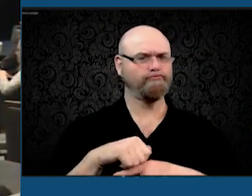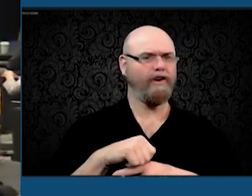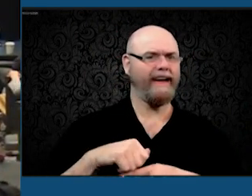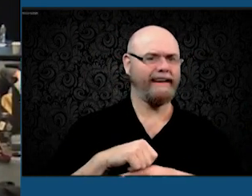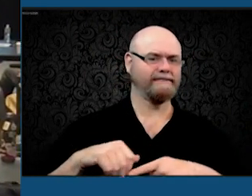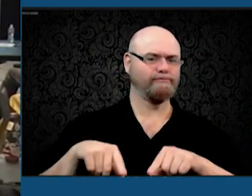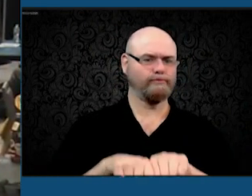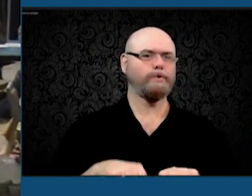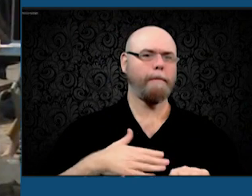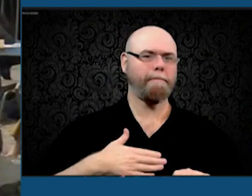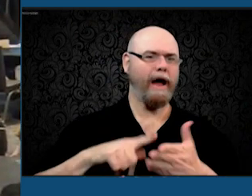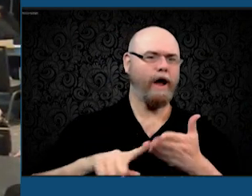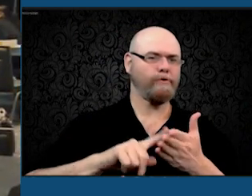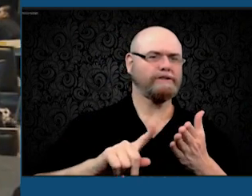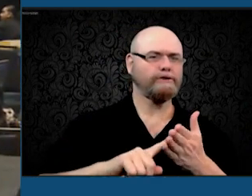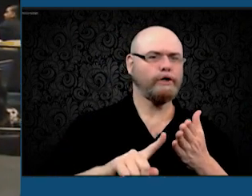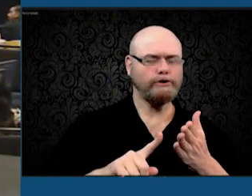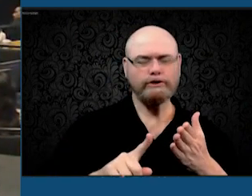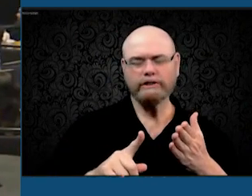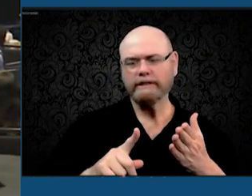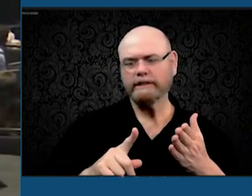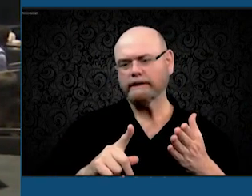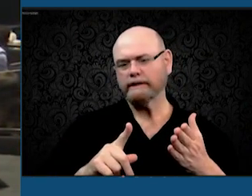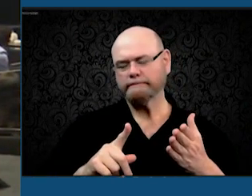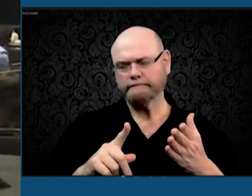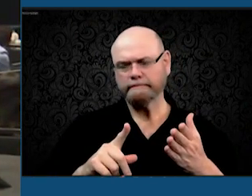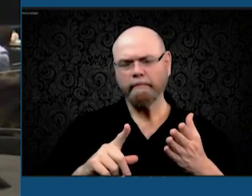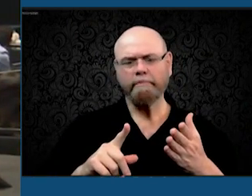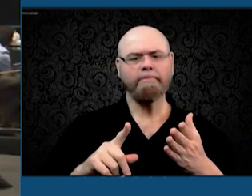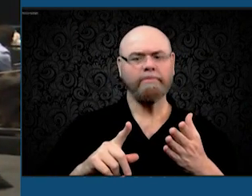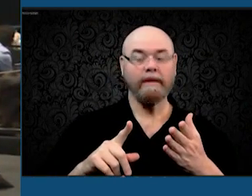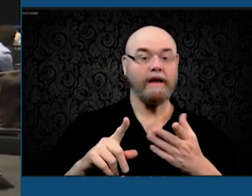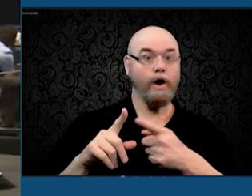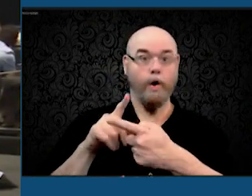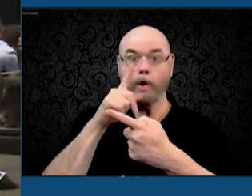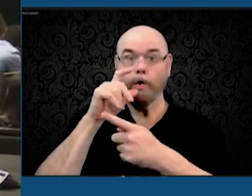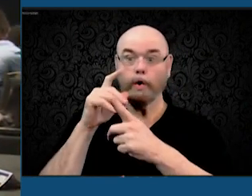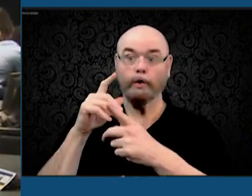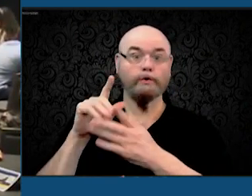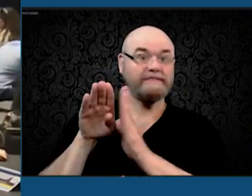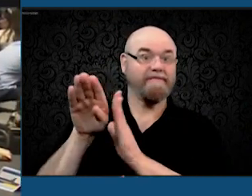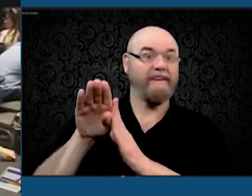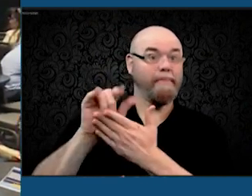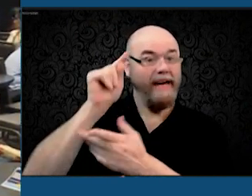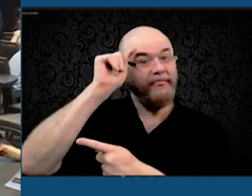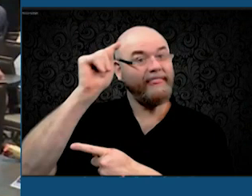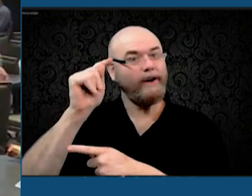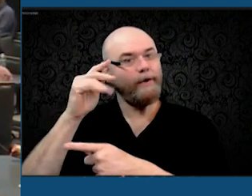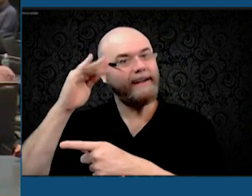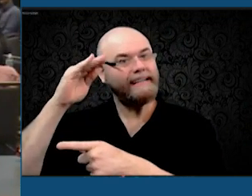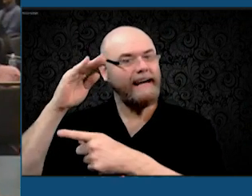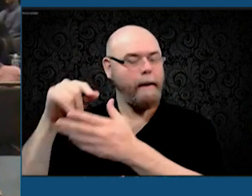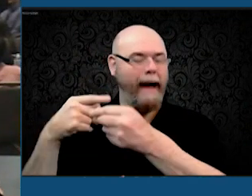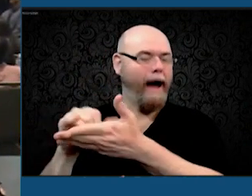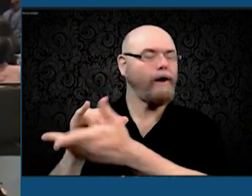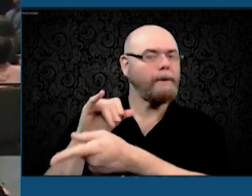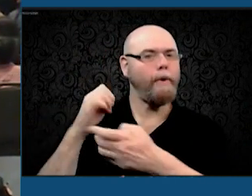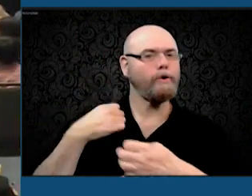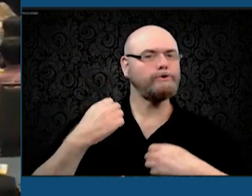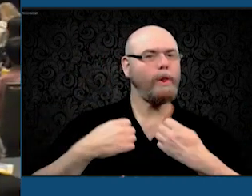the developers of a theory of emotional intelligence. And now we talk about them as the ruler skills. The first skill is